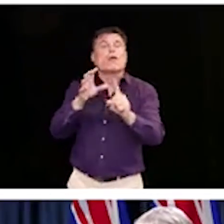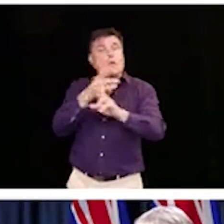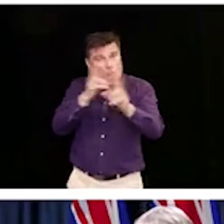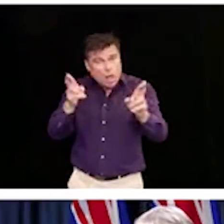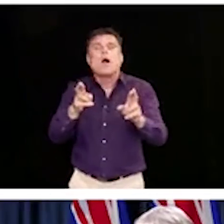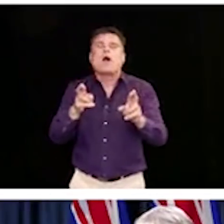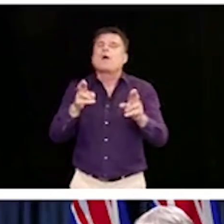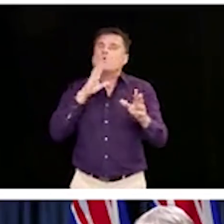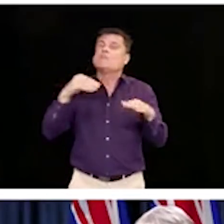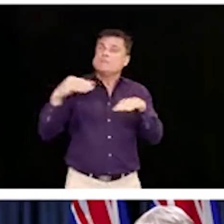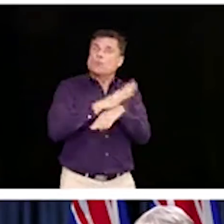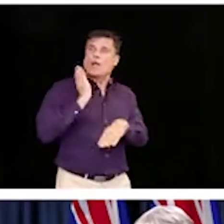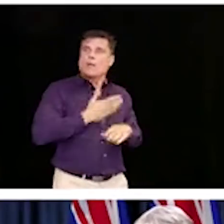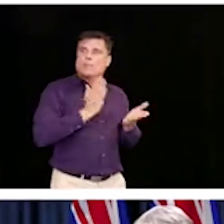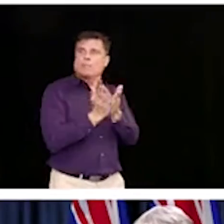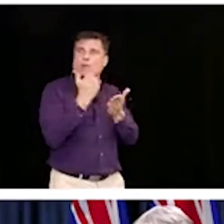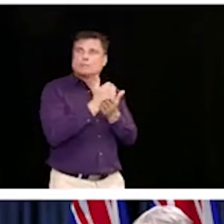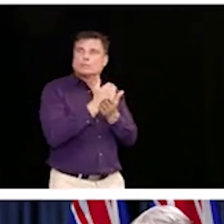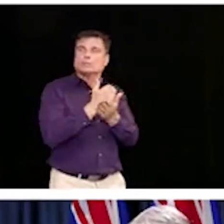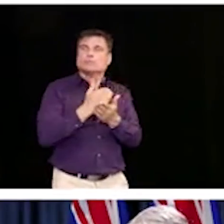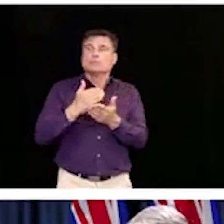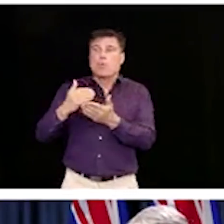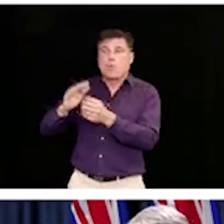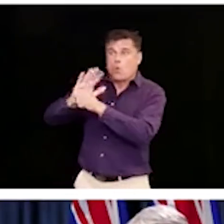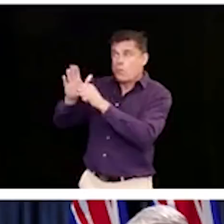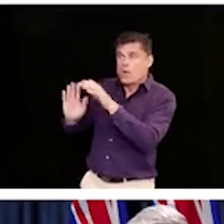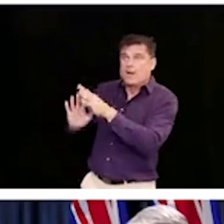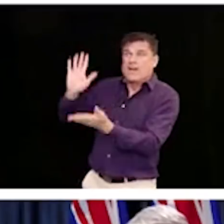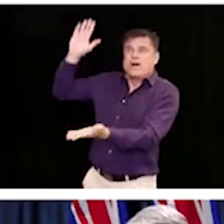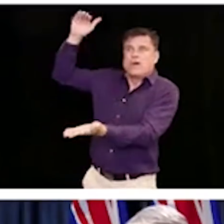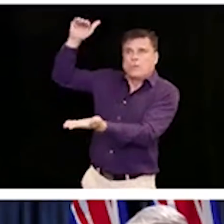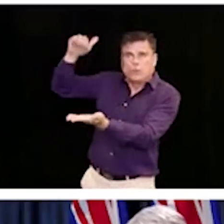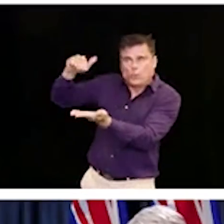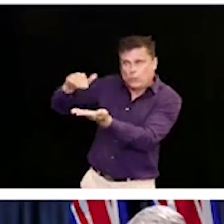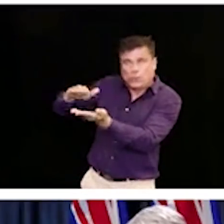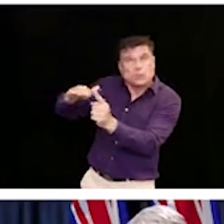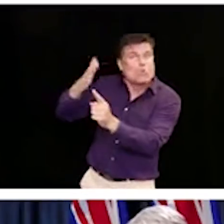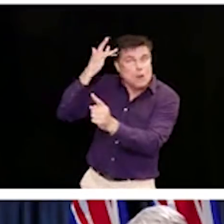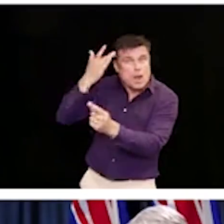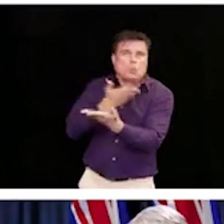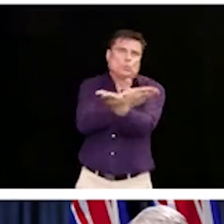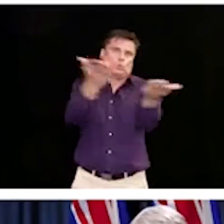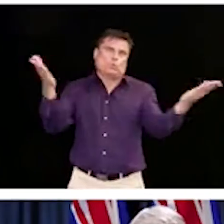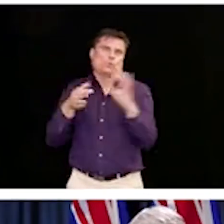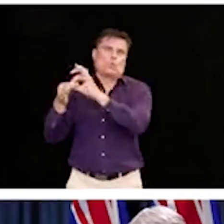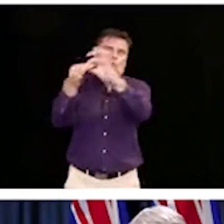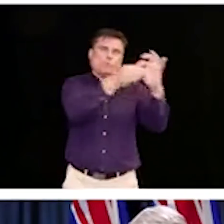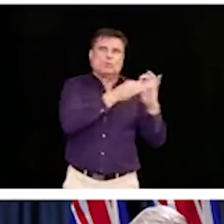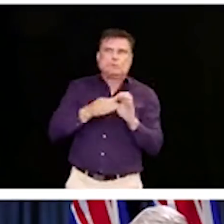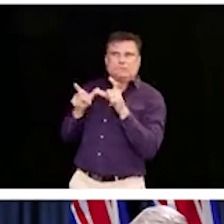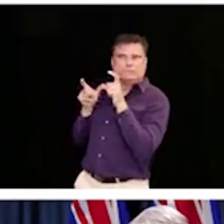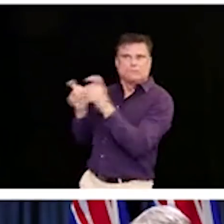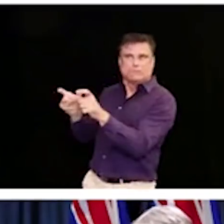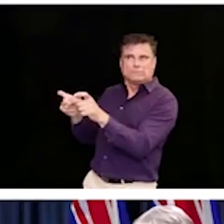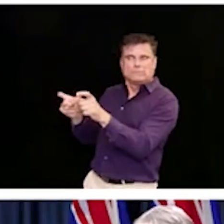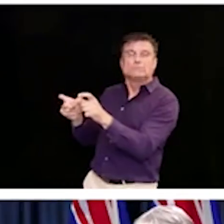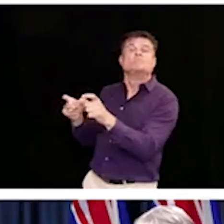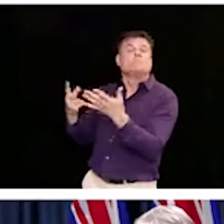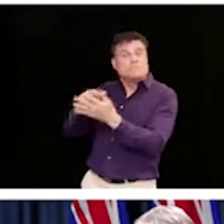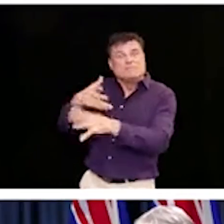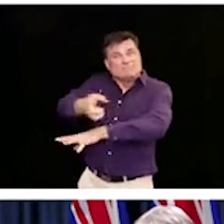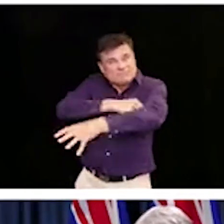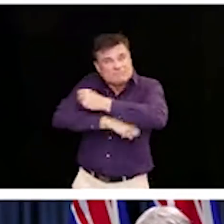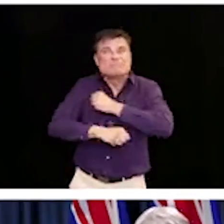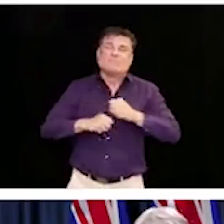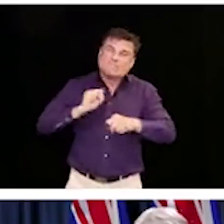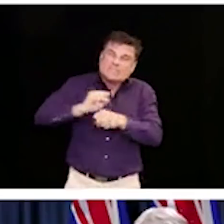the curve because people came together, and it's going to take that same kind of discipline, that same kind of hard work, and that same kind